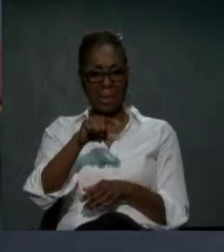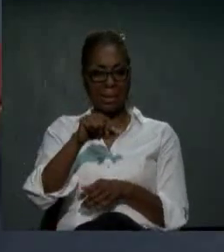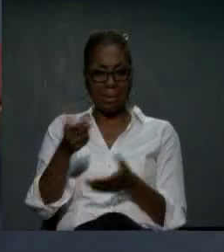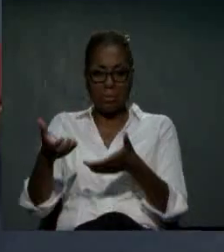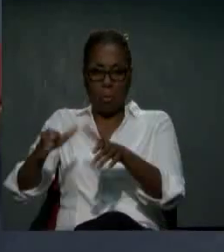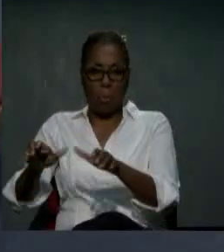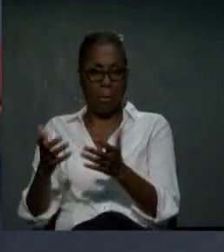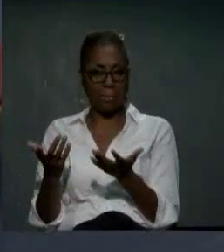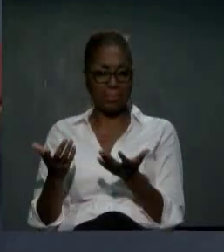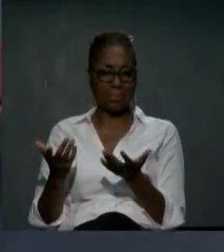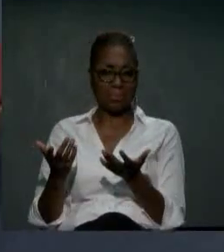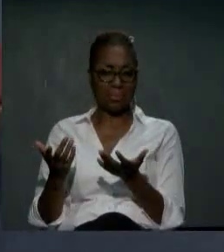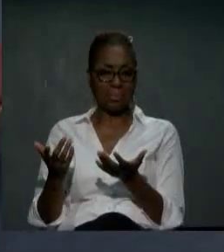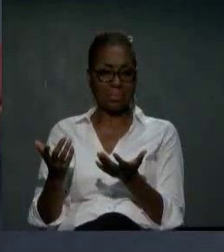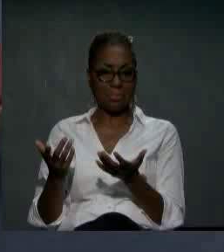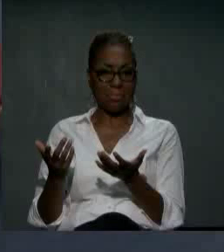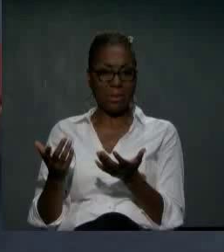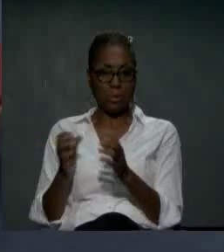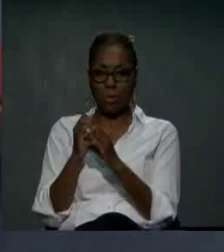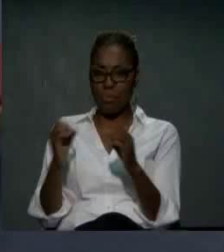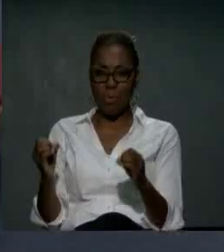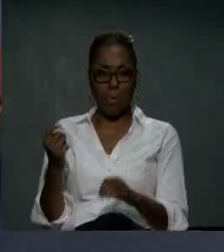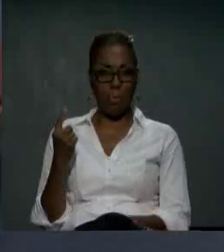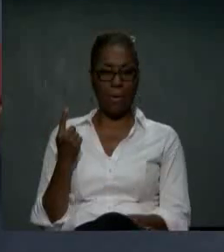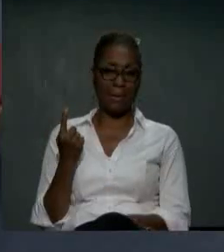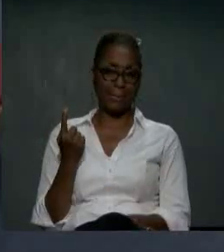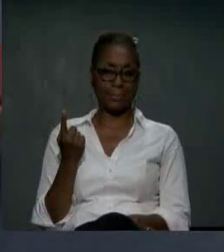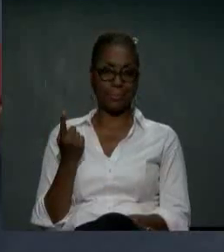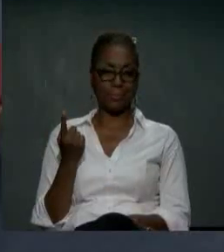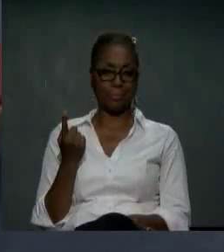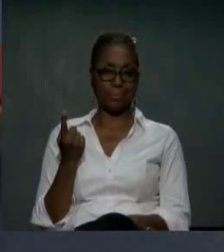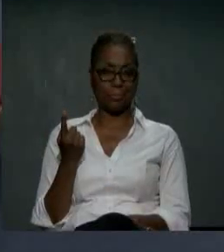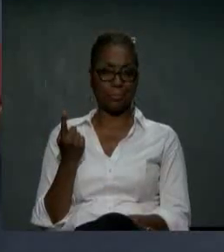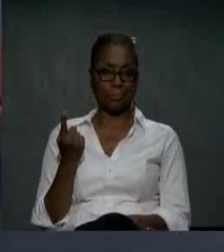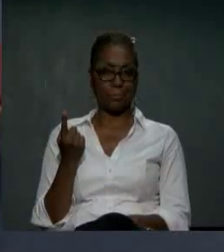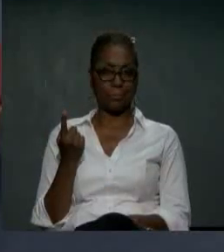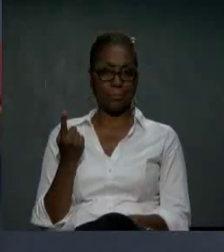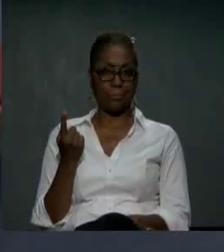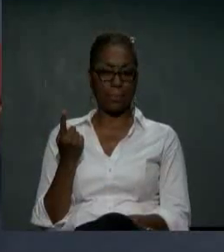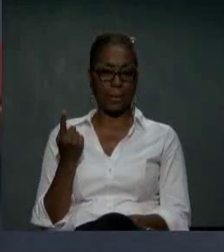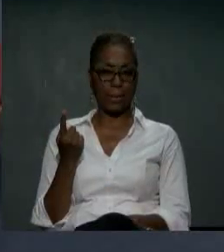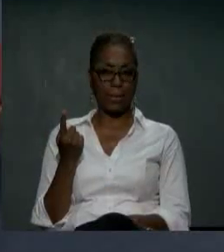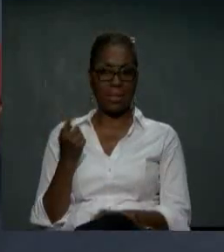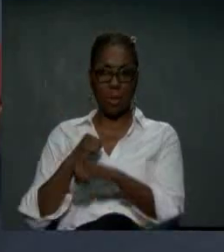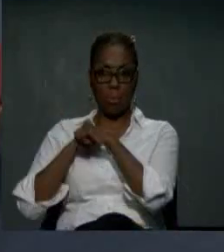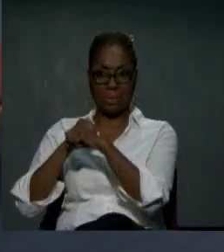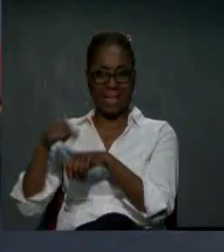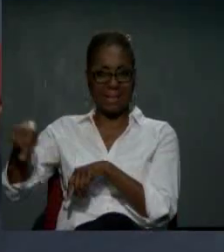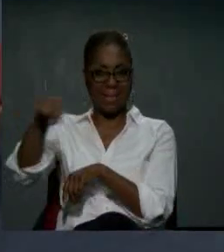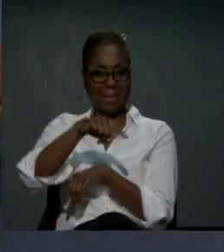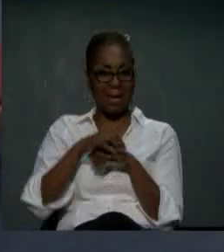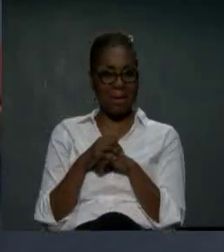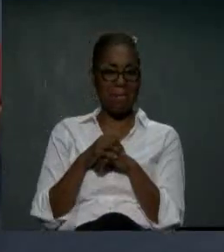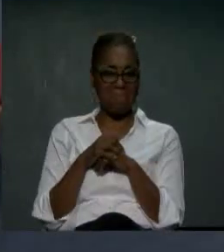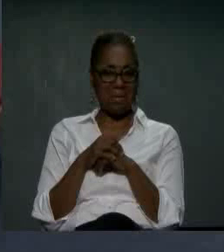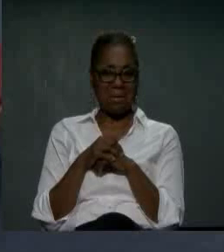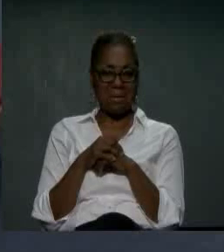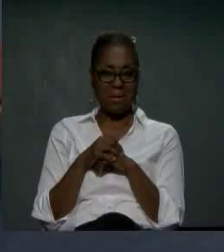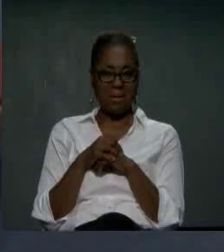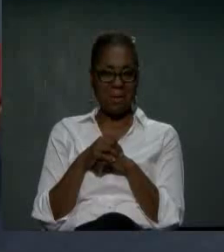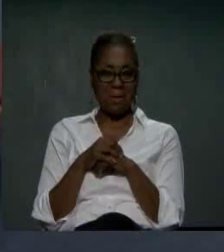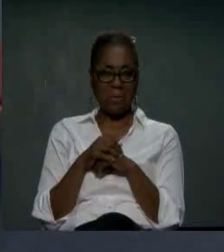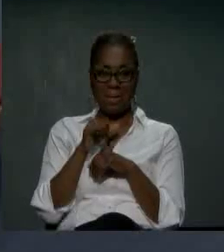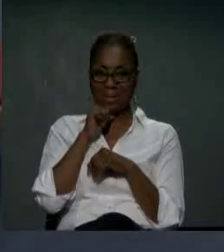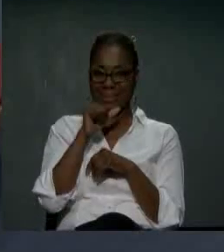want anything, and nobody is taking anything to protect them that's doing any good